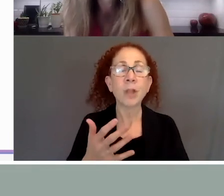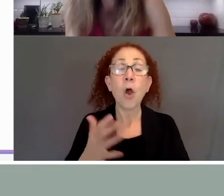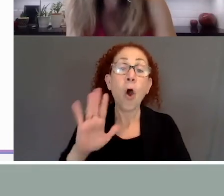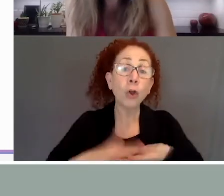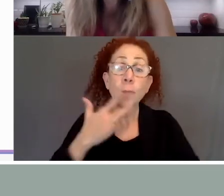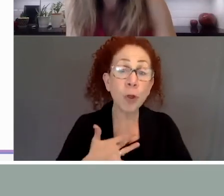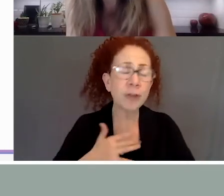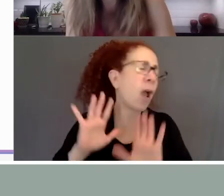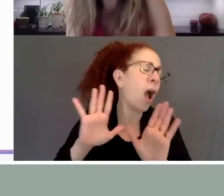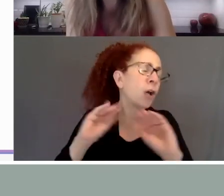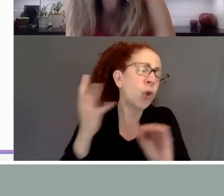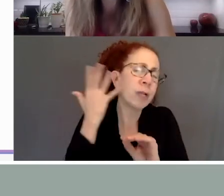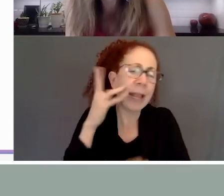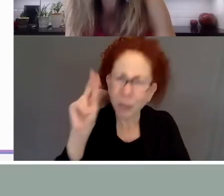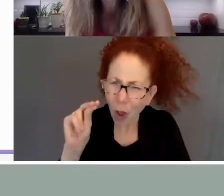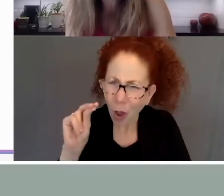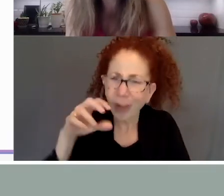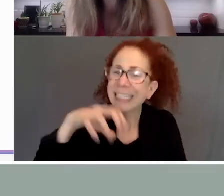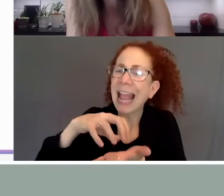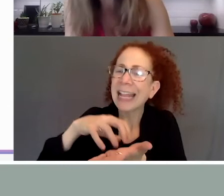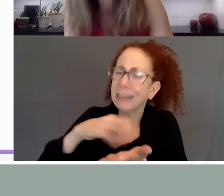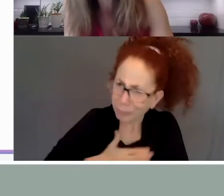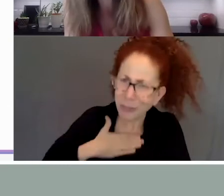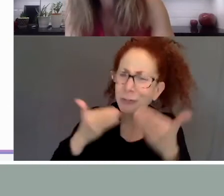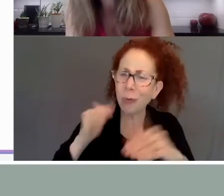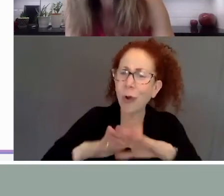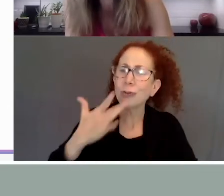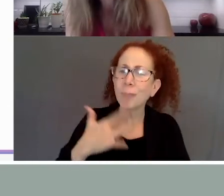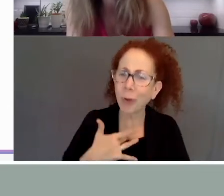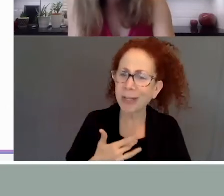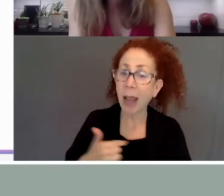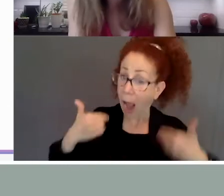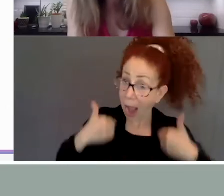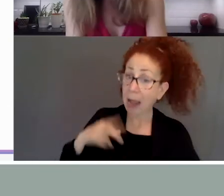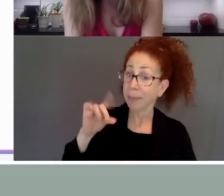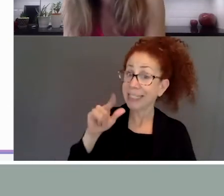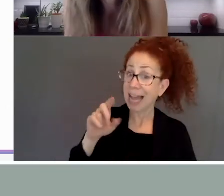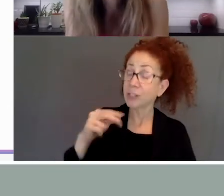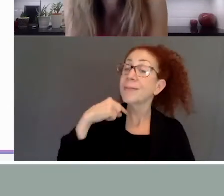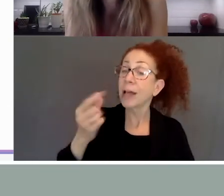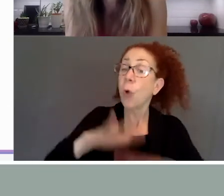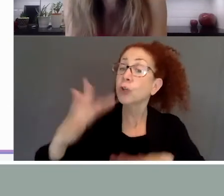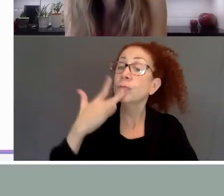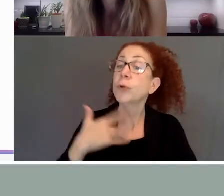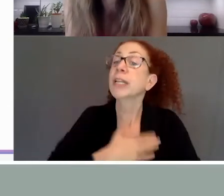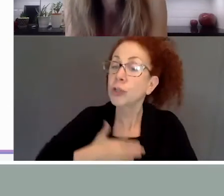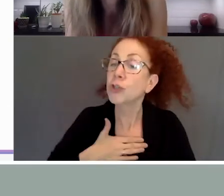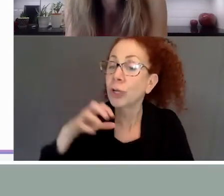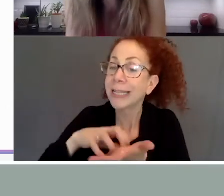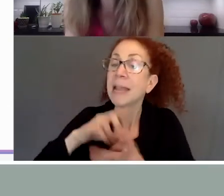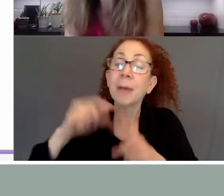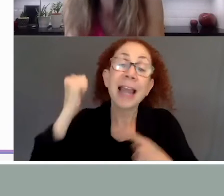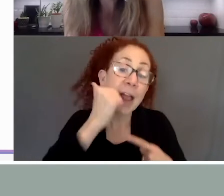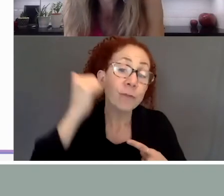birthday. If you want to enjoy a piece of cake on your birthday, as a dietitian, I'm telling you, you should. But on a day-to-day